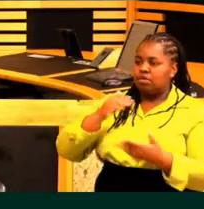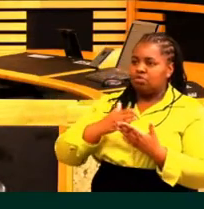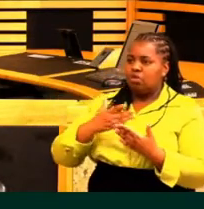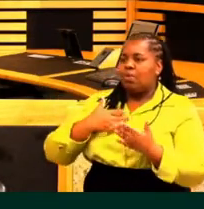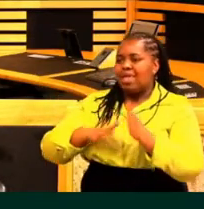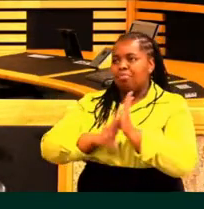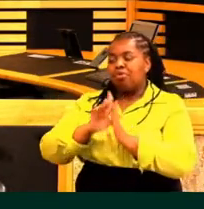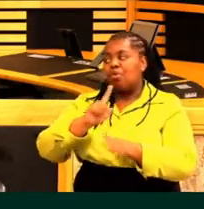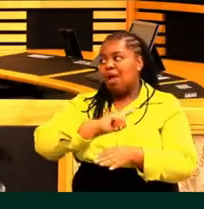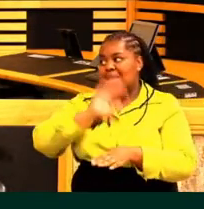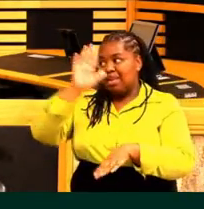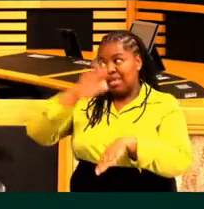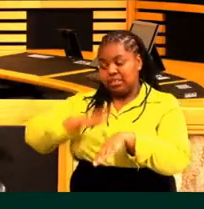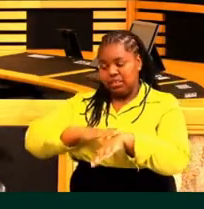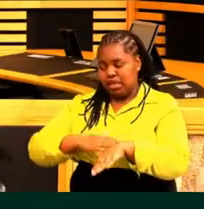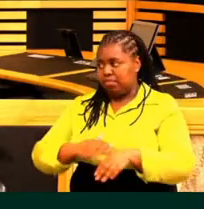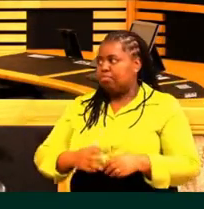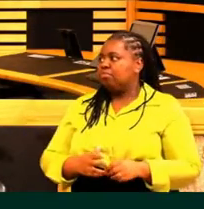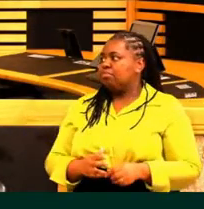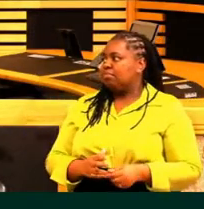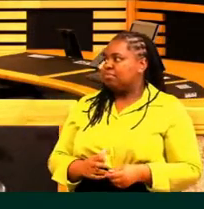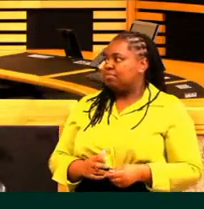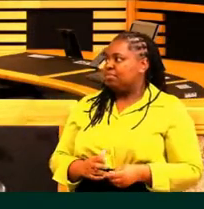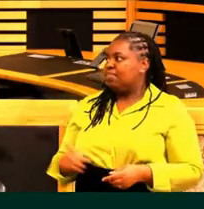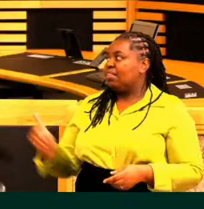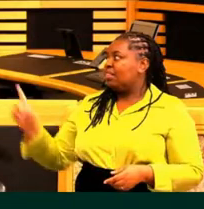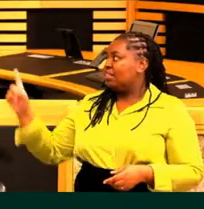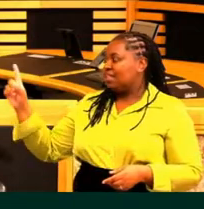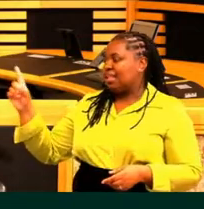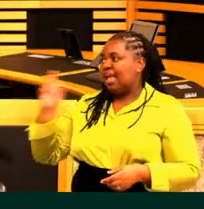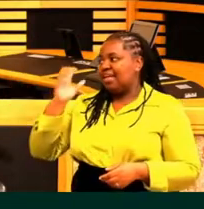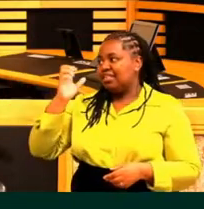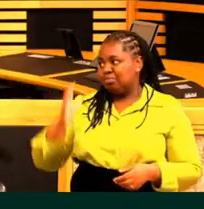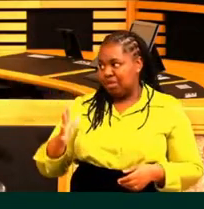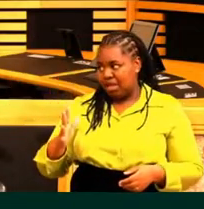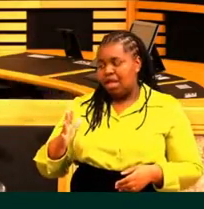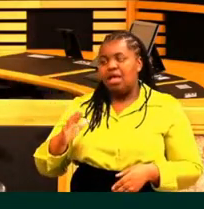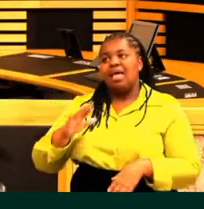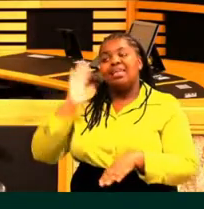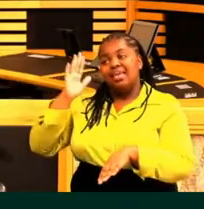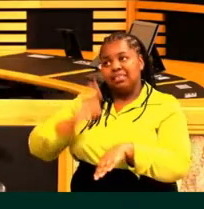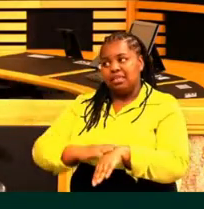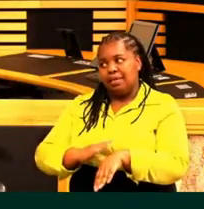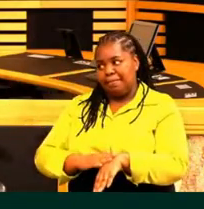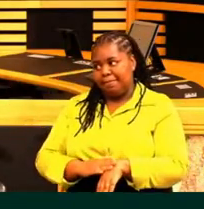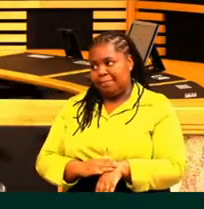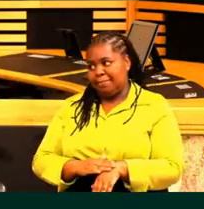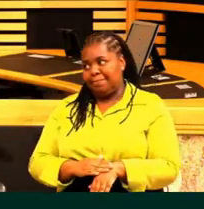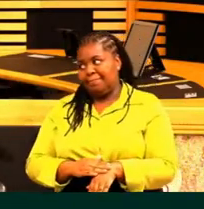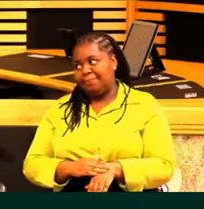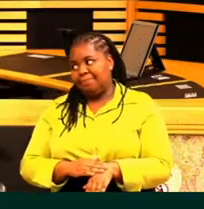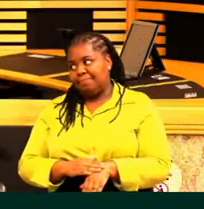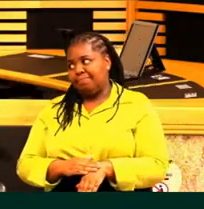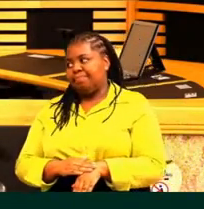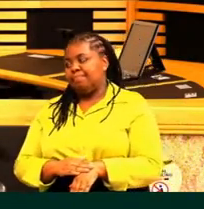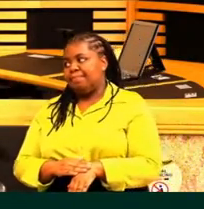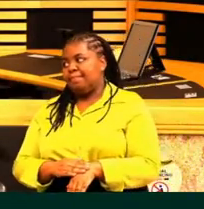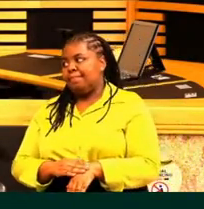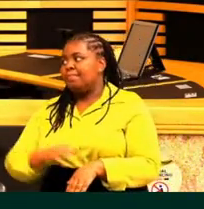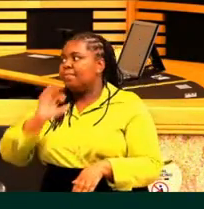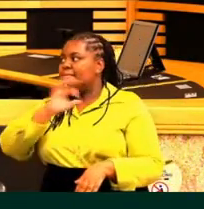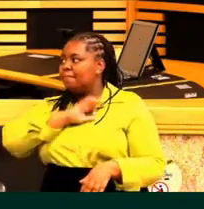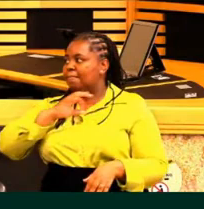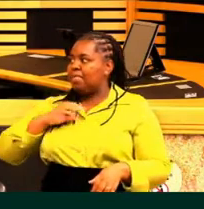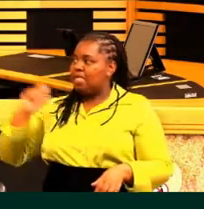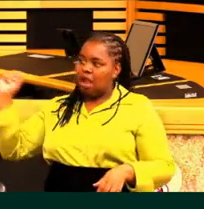now because next time honorable speaker next time every mayor must be